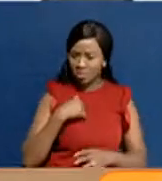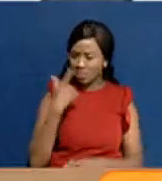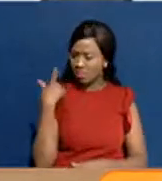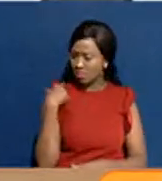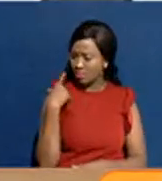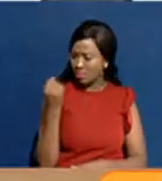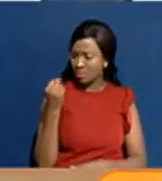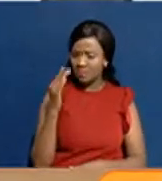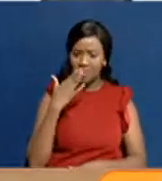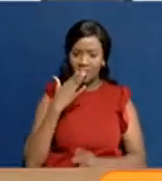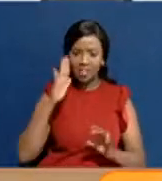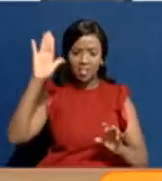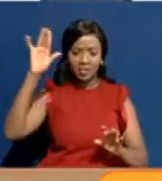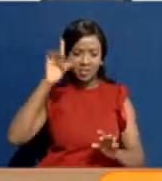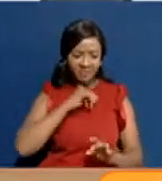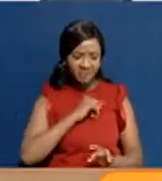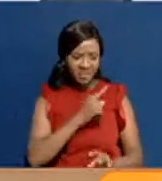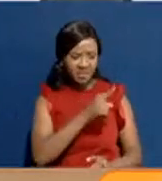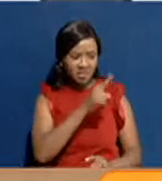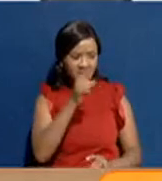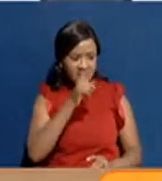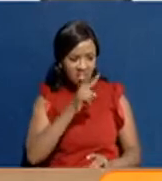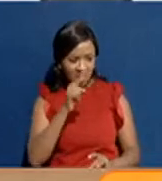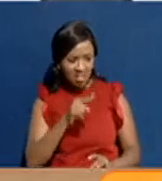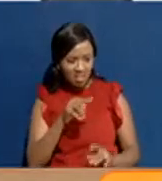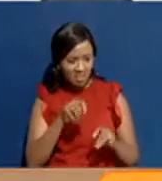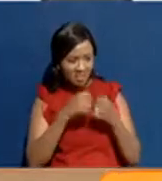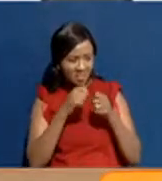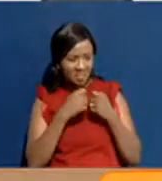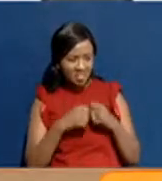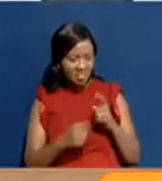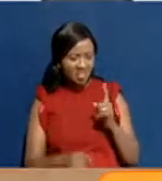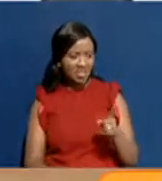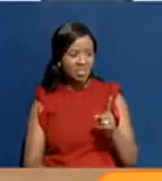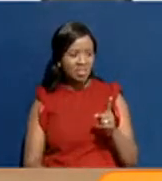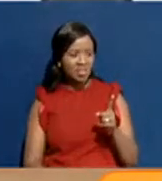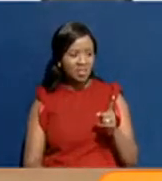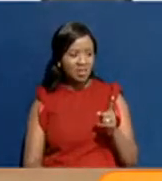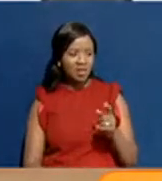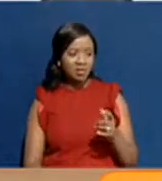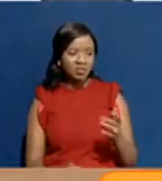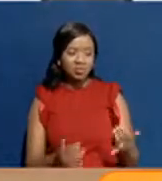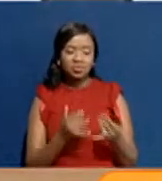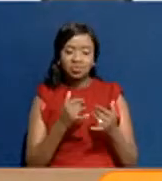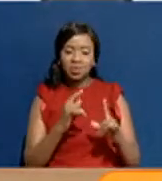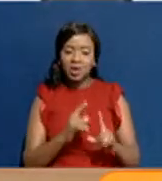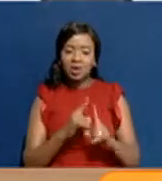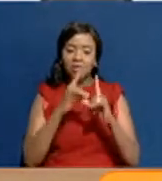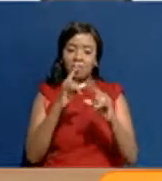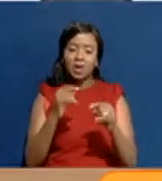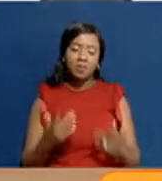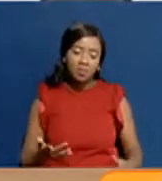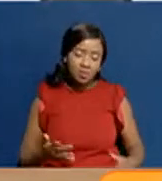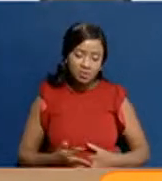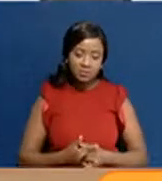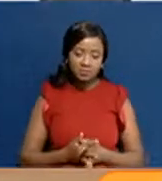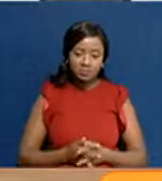day. Yeah. So the message going through is, you know, it can't be